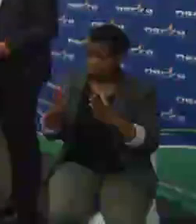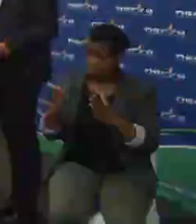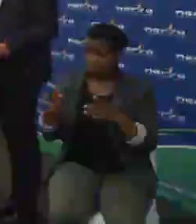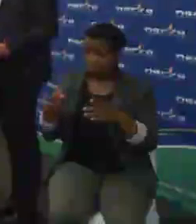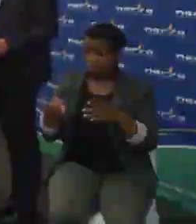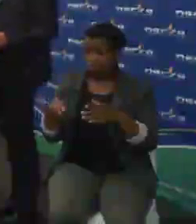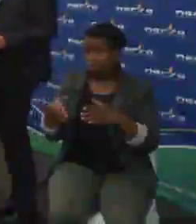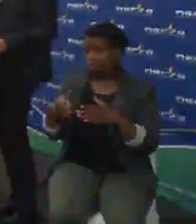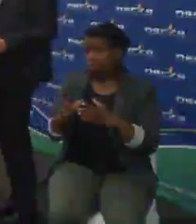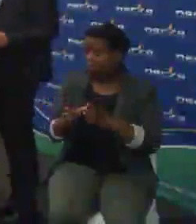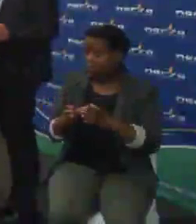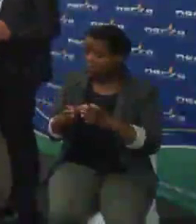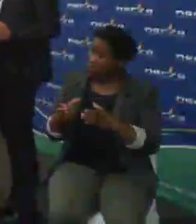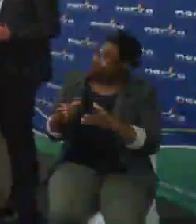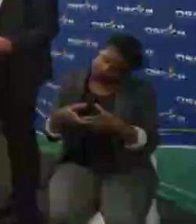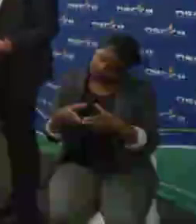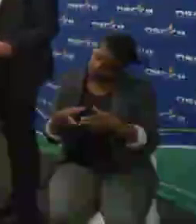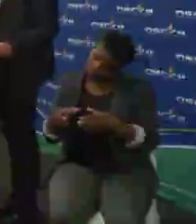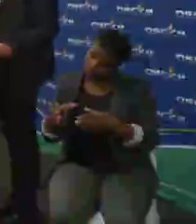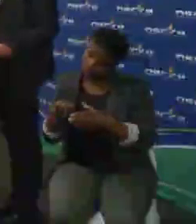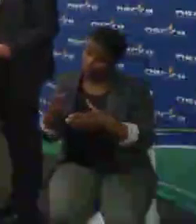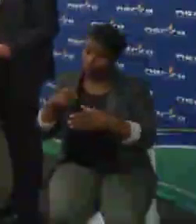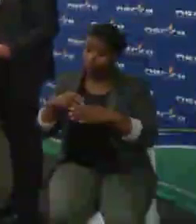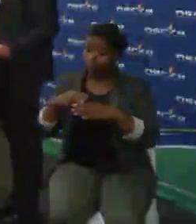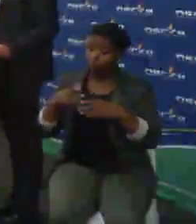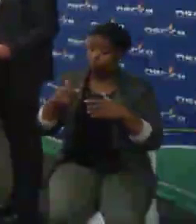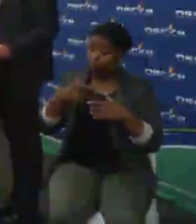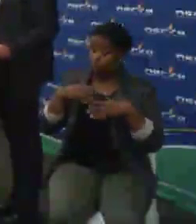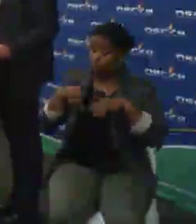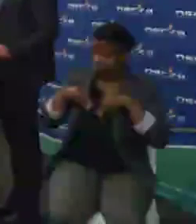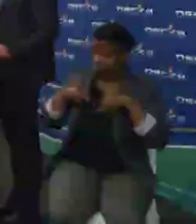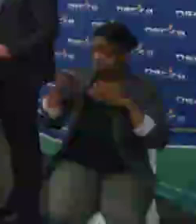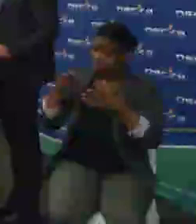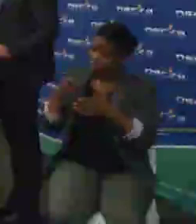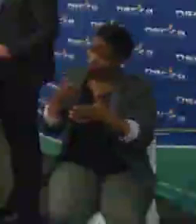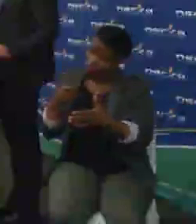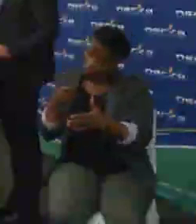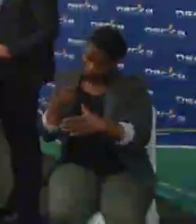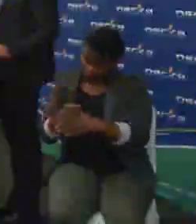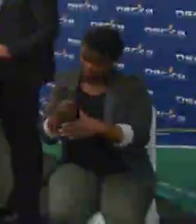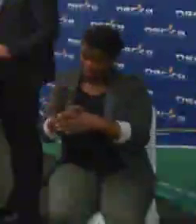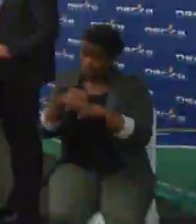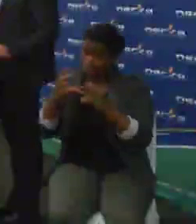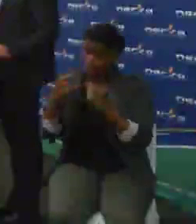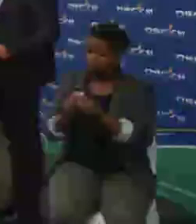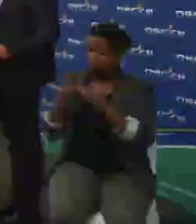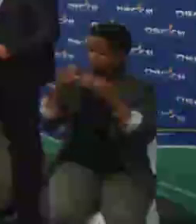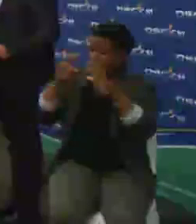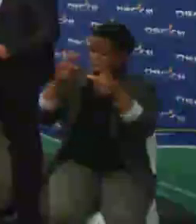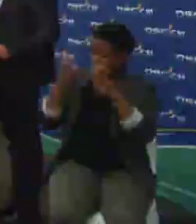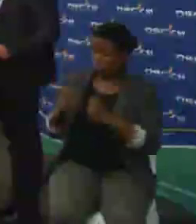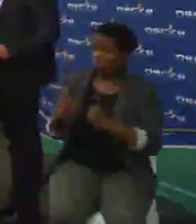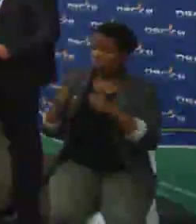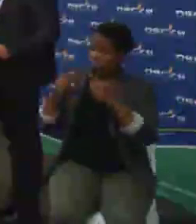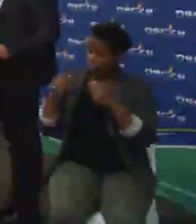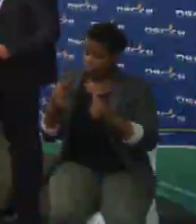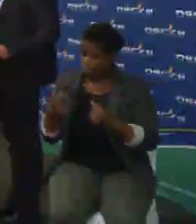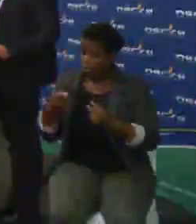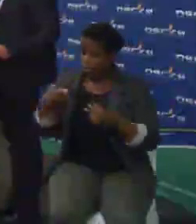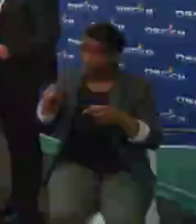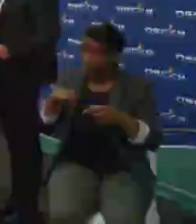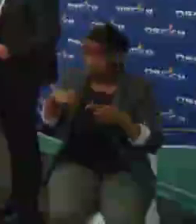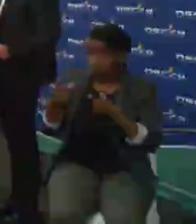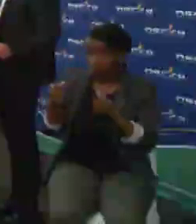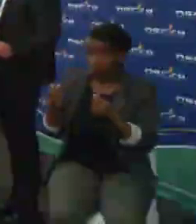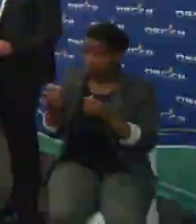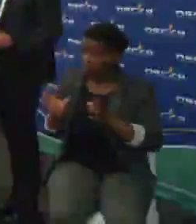moment we are making certain assumptions about willingness to pay, which we simply cannot measure, and we simply, the thing is, what we want to do and what the